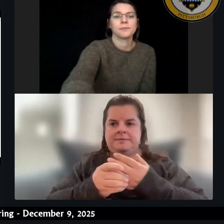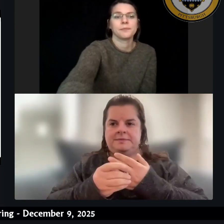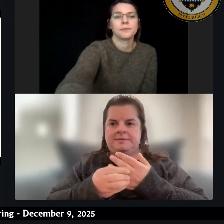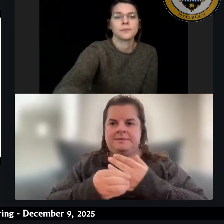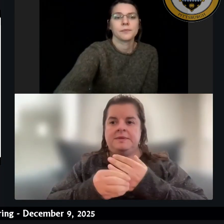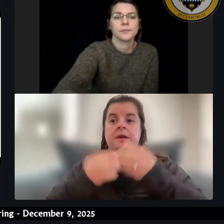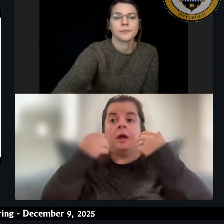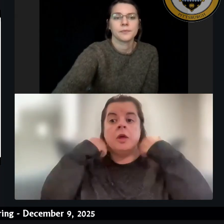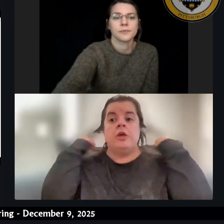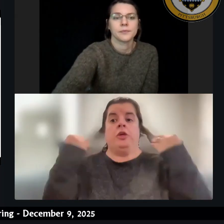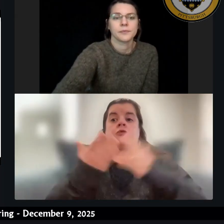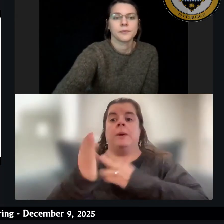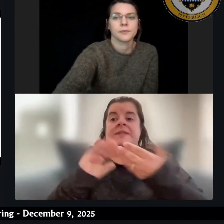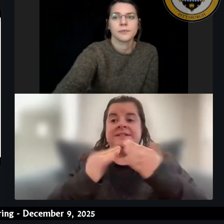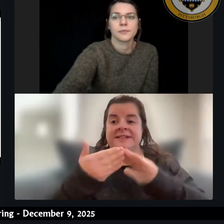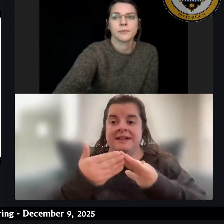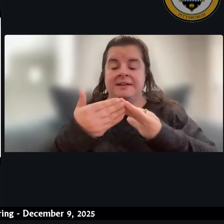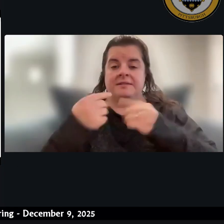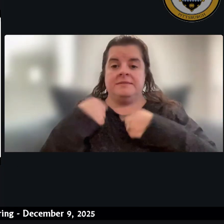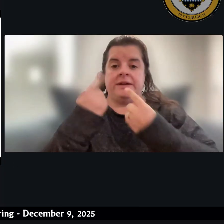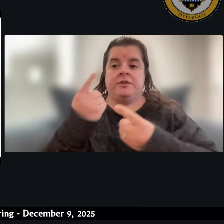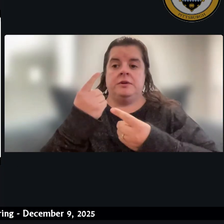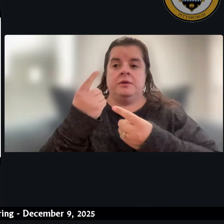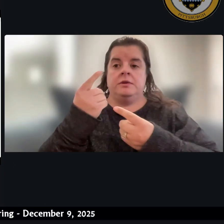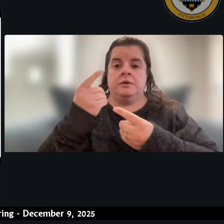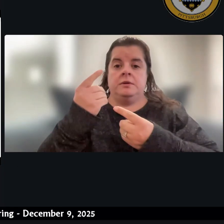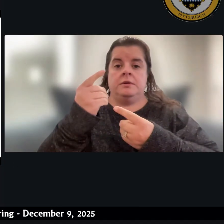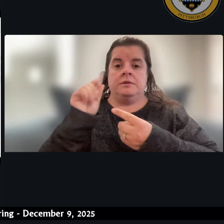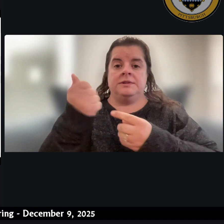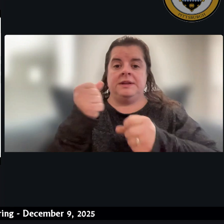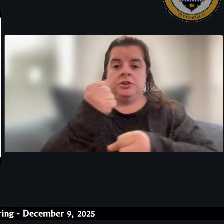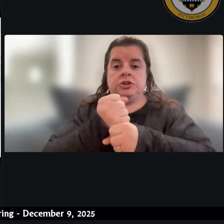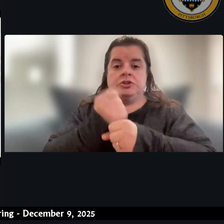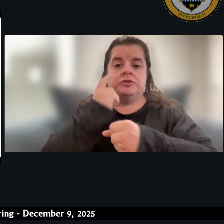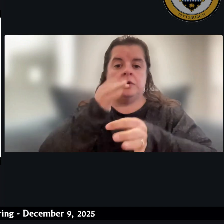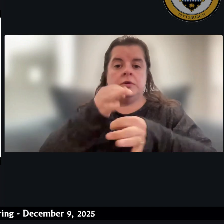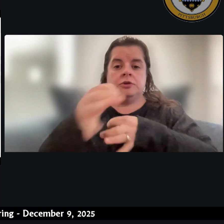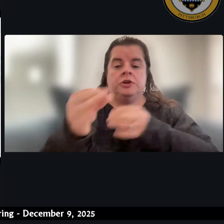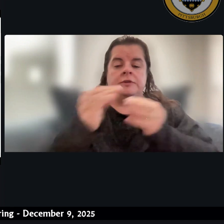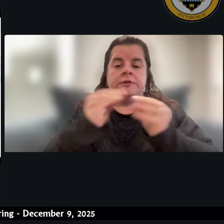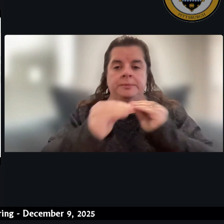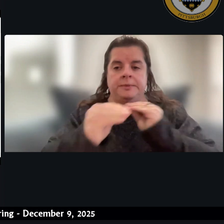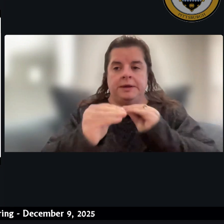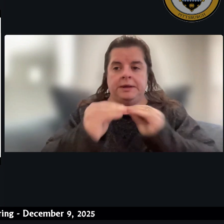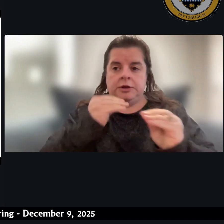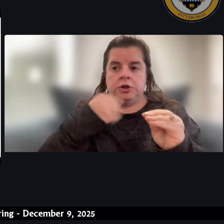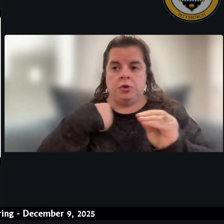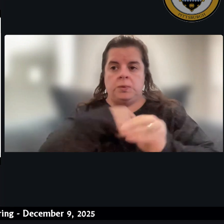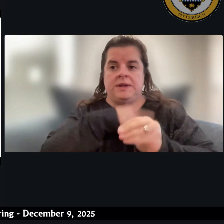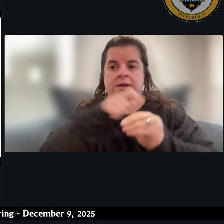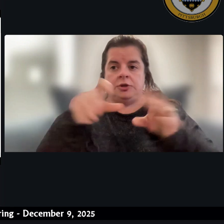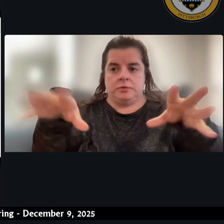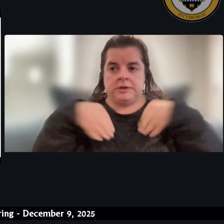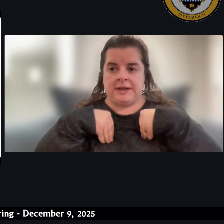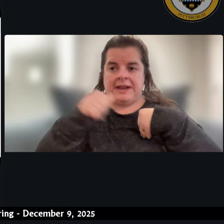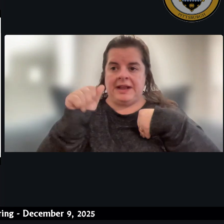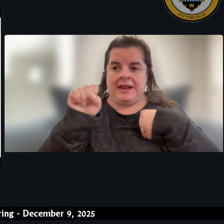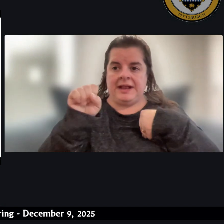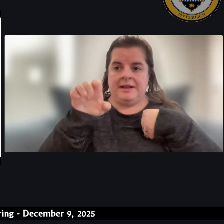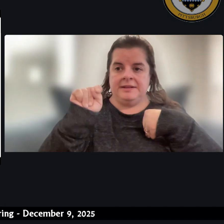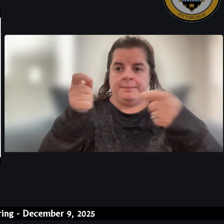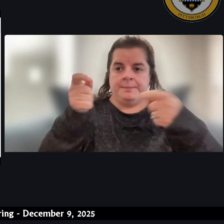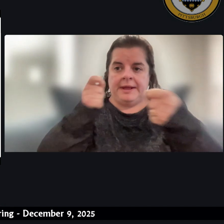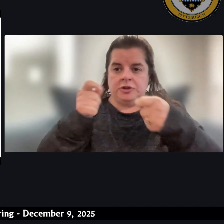city. After over a decade of deferred maintenance, we needed to undertake asset management and assessment. That doesn't just